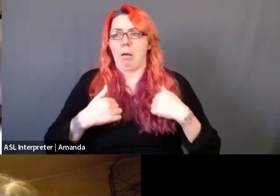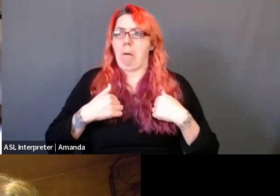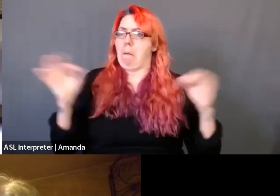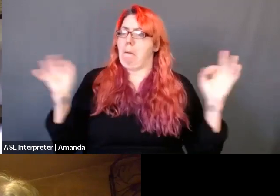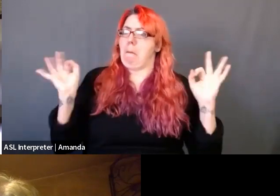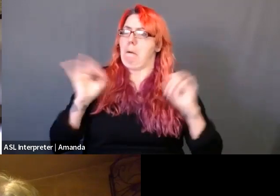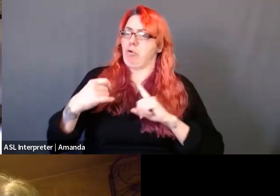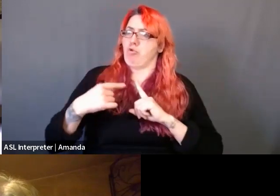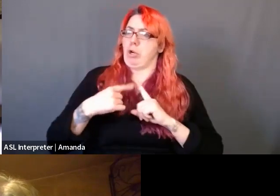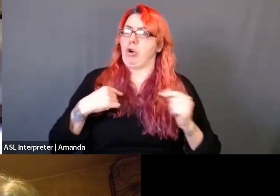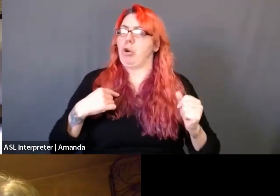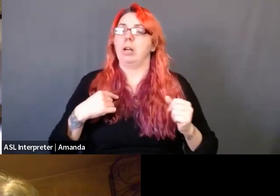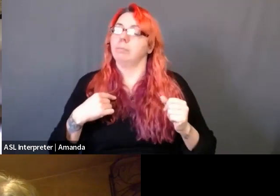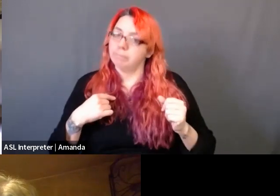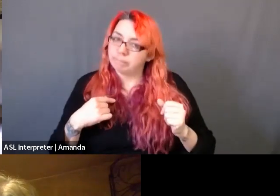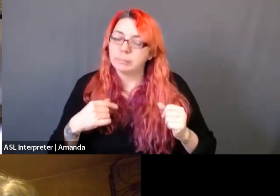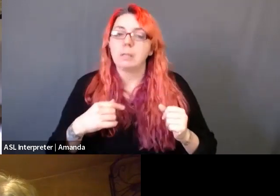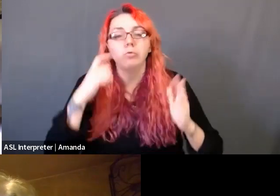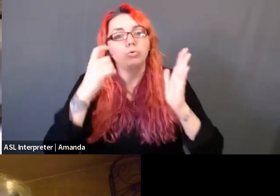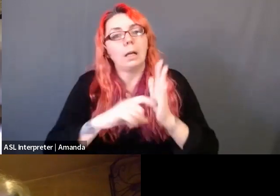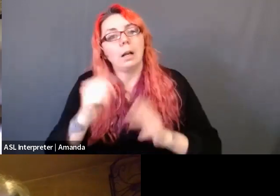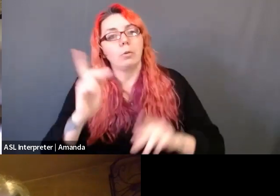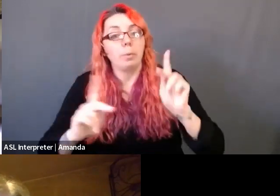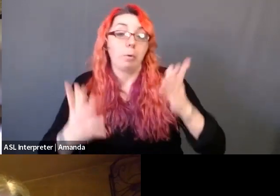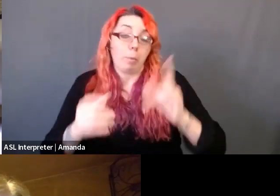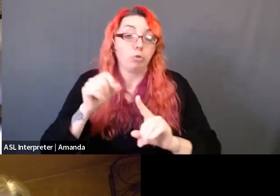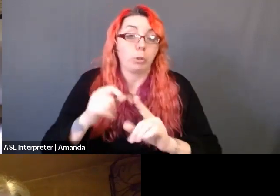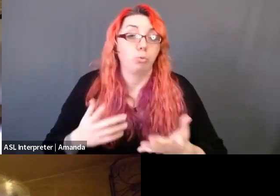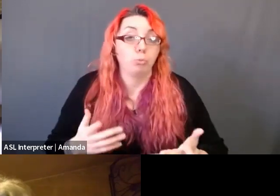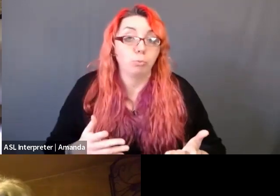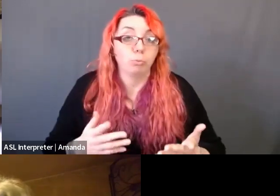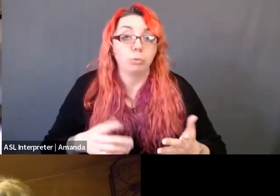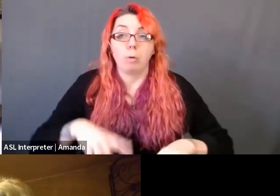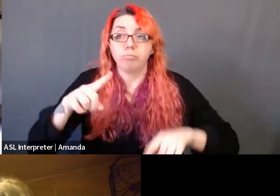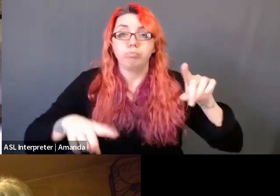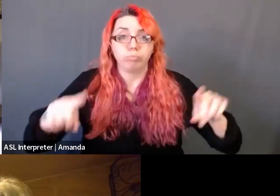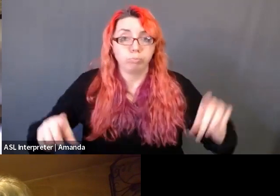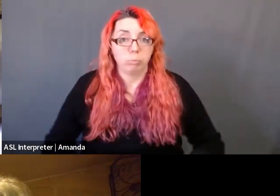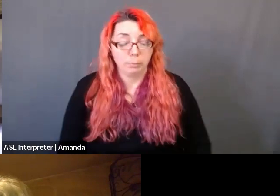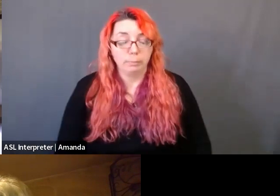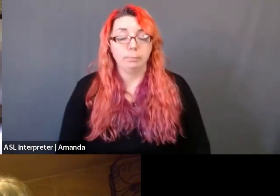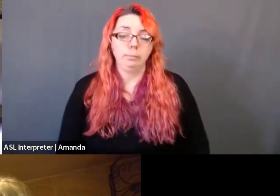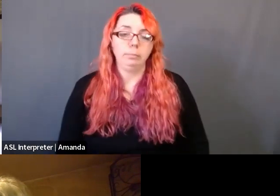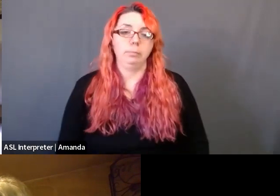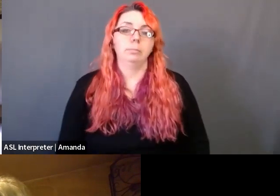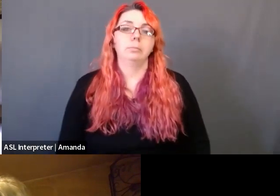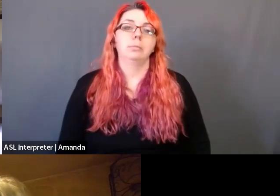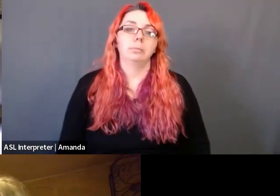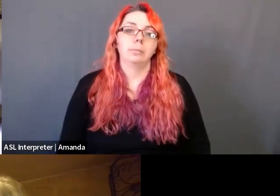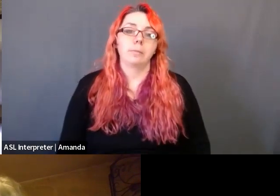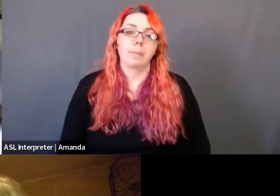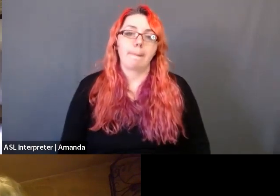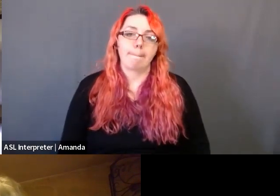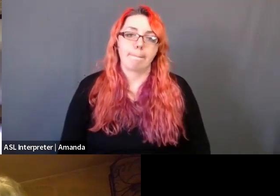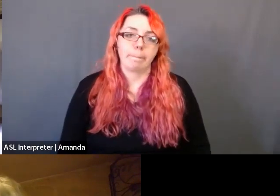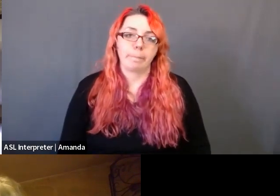lived experience. And I say sometimes because I don't think there's ever any time where it's always that we're talking about at a distance, or we're always the person